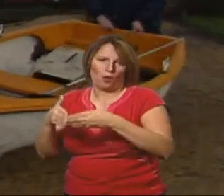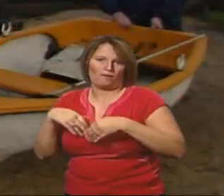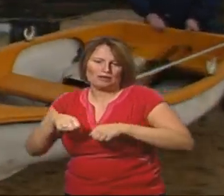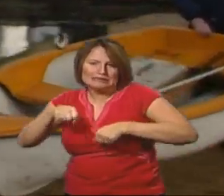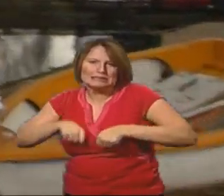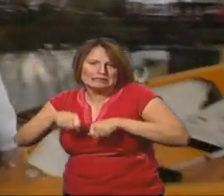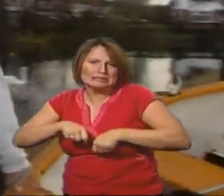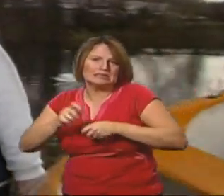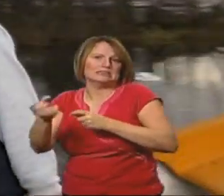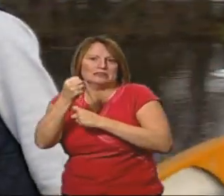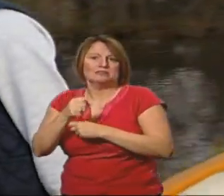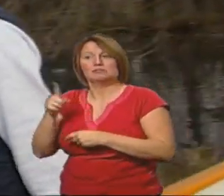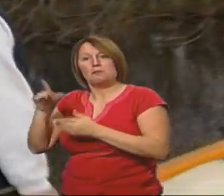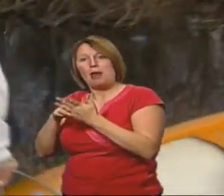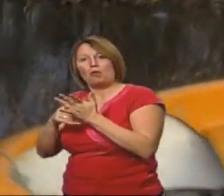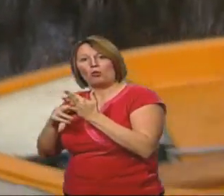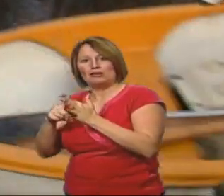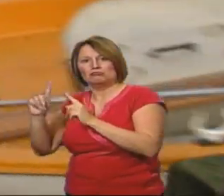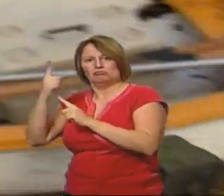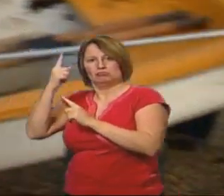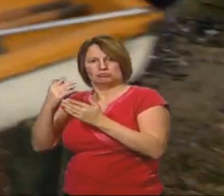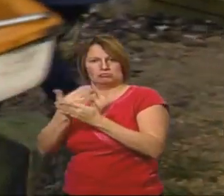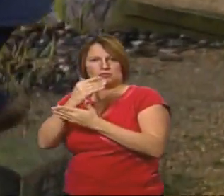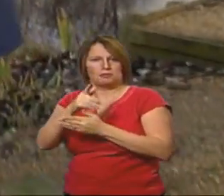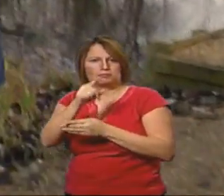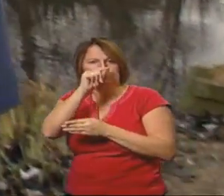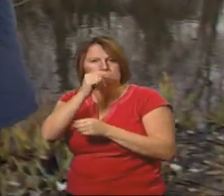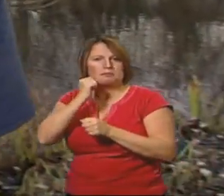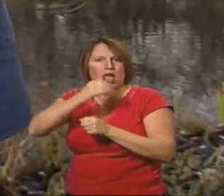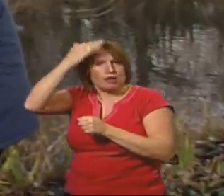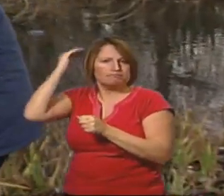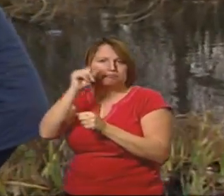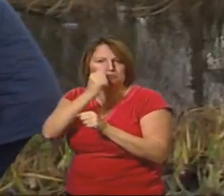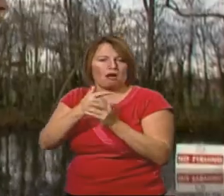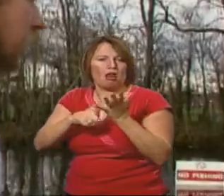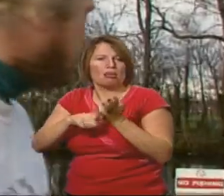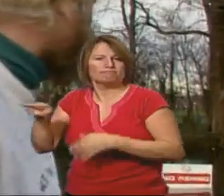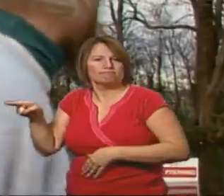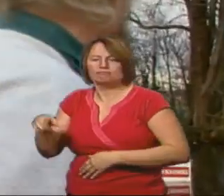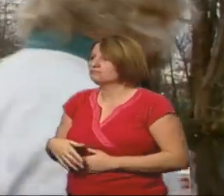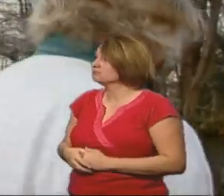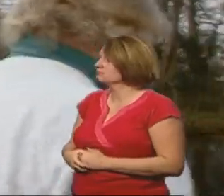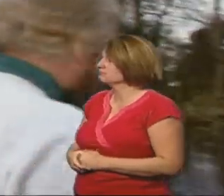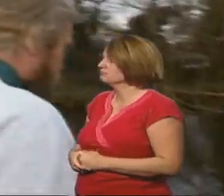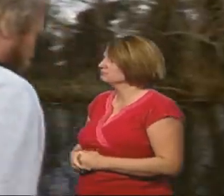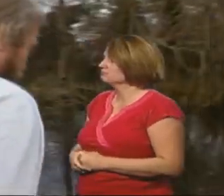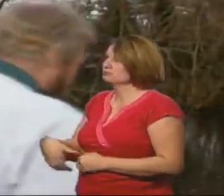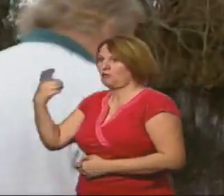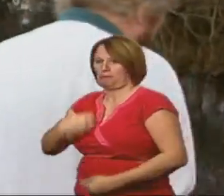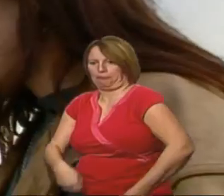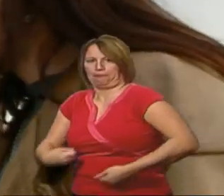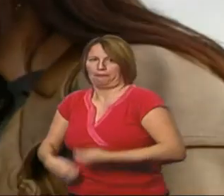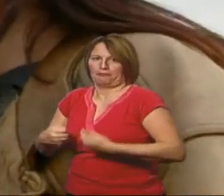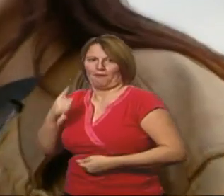have been called out to rescue a black-headed gull that has become another victim. Put some leggings on and we'll go out and try and get